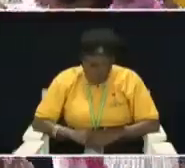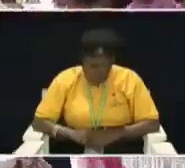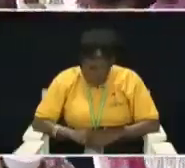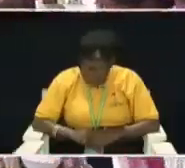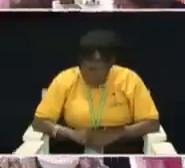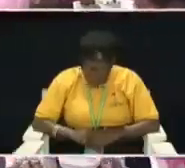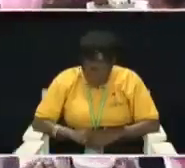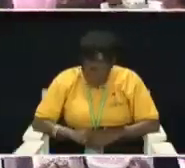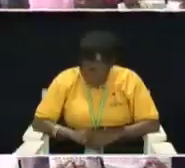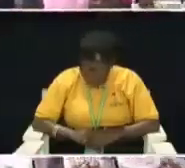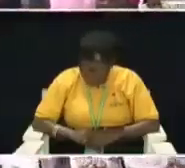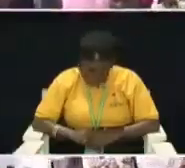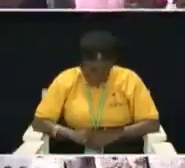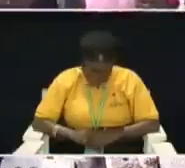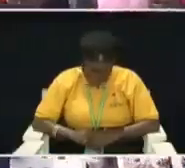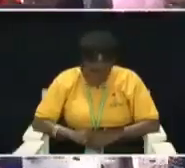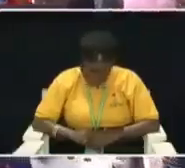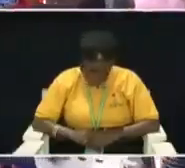Blessed be your holy name.